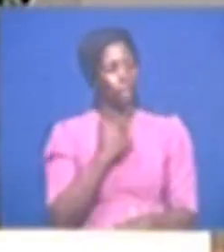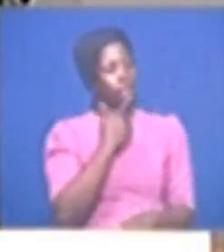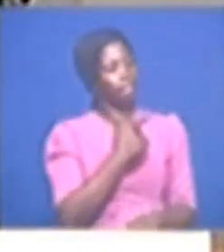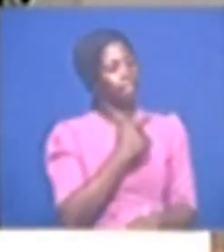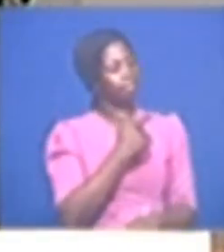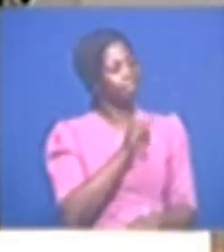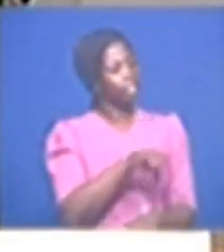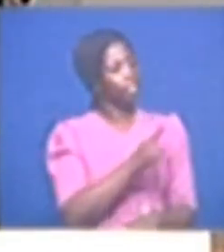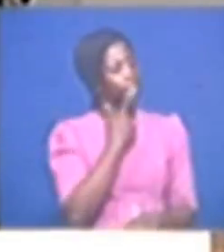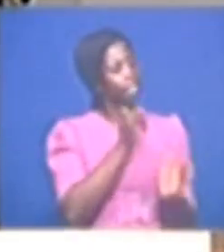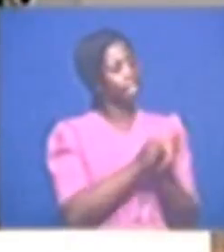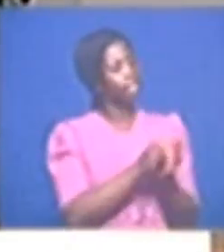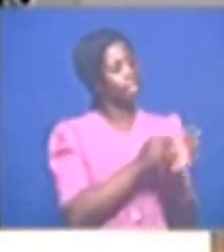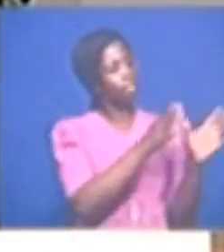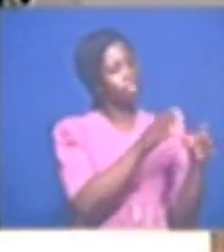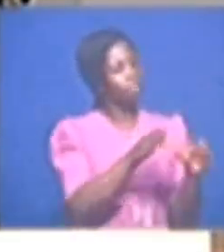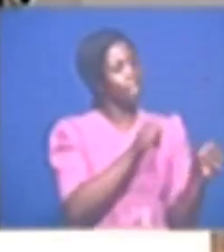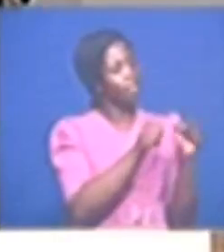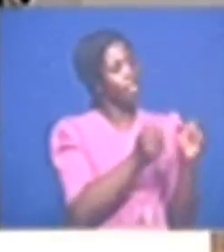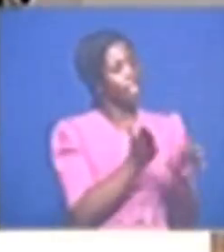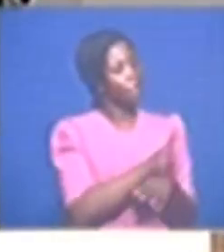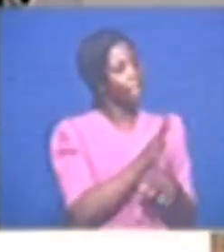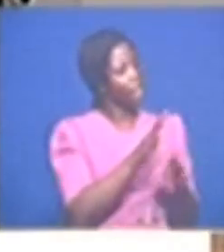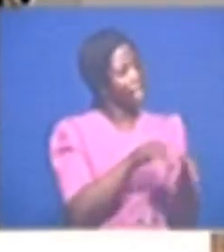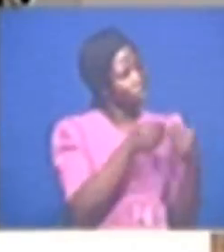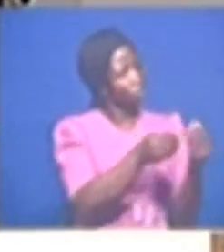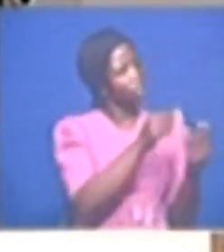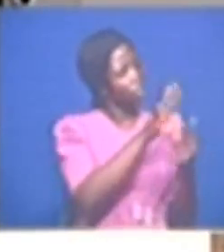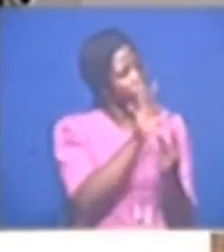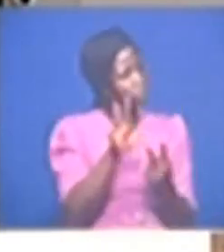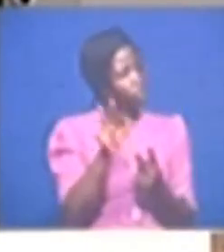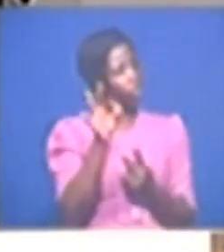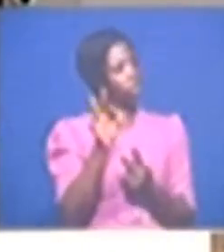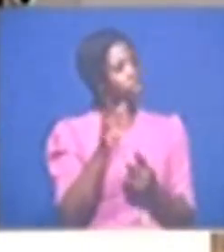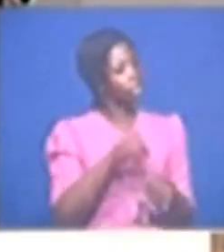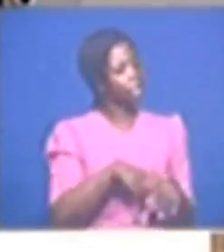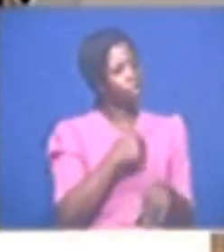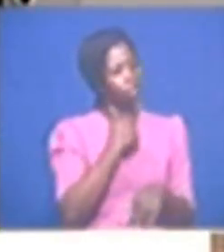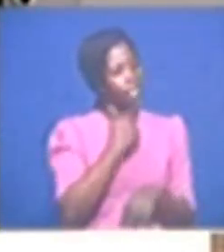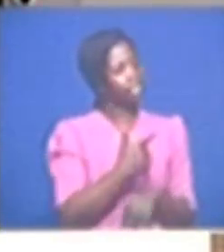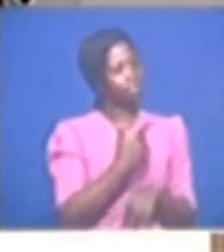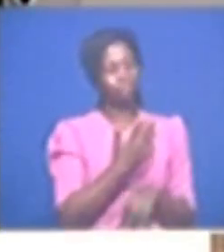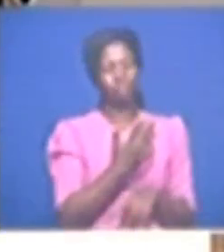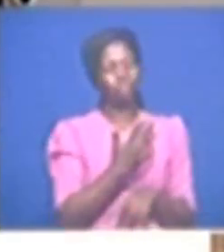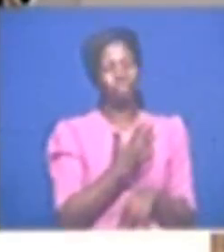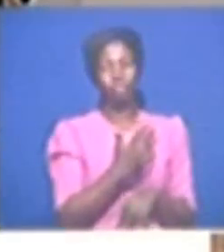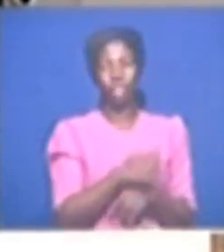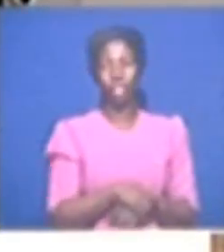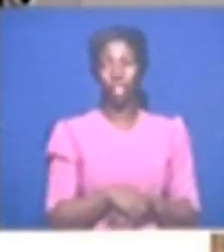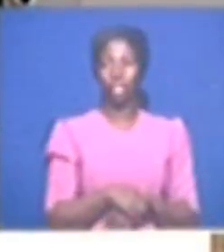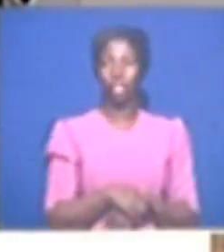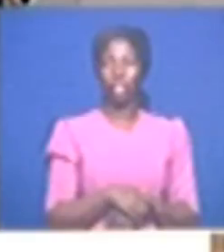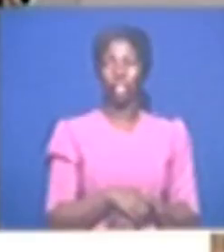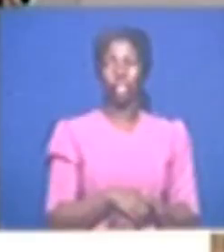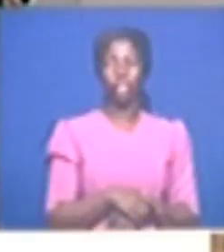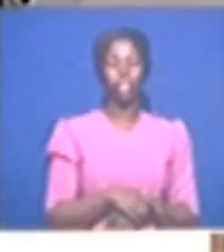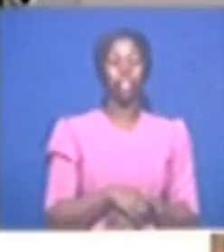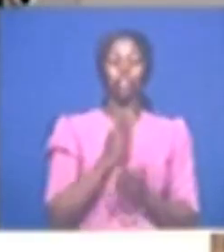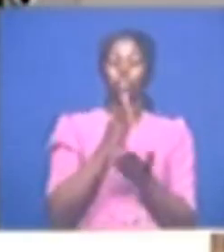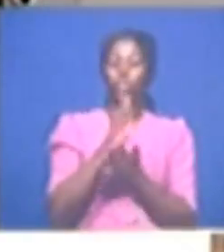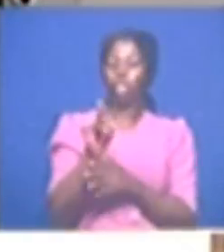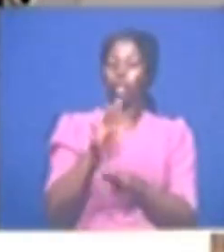giving them options when we tell them we have banned charcoal? What are the options? Actually, that is a very good